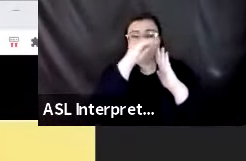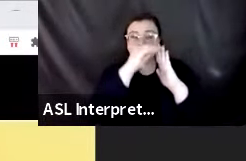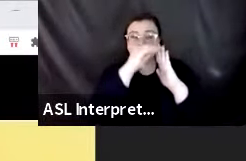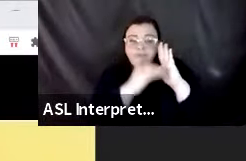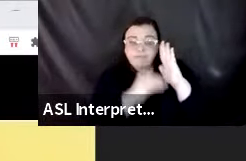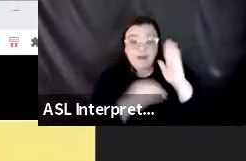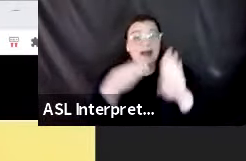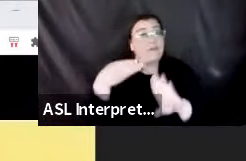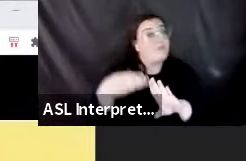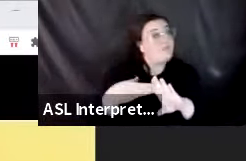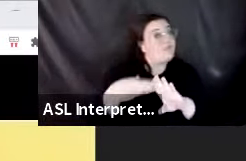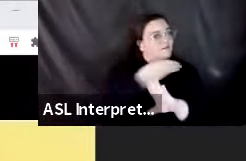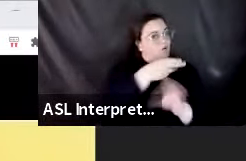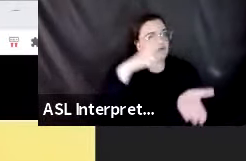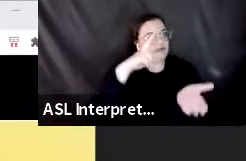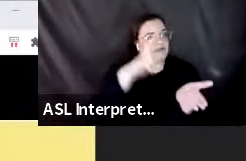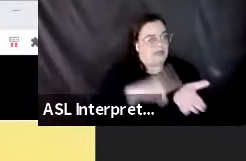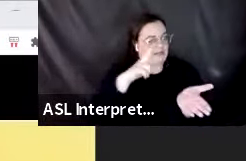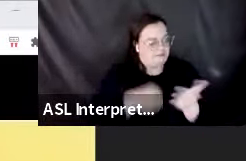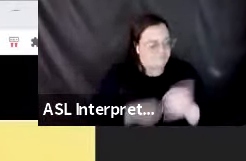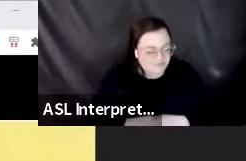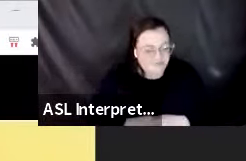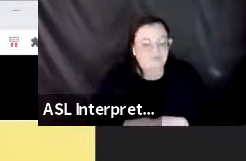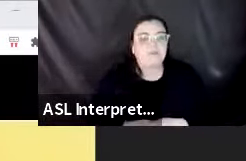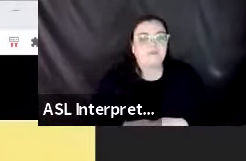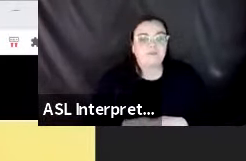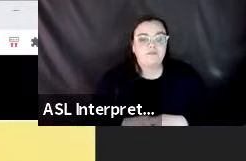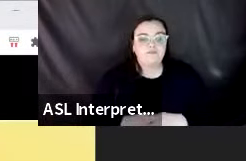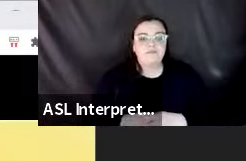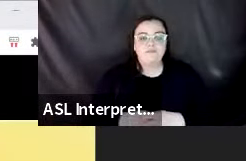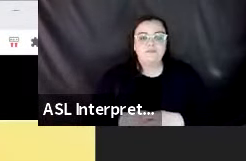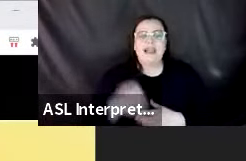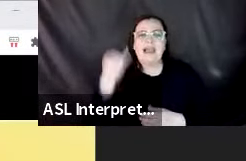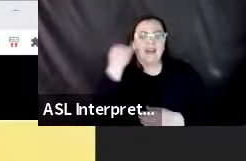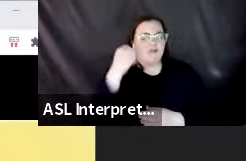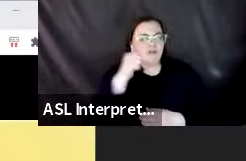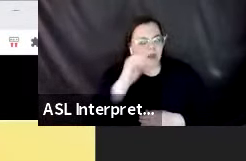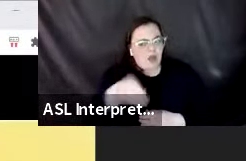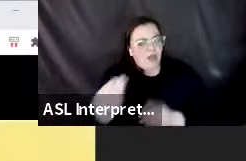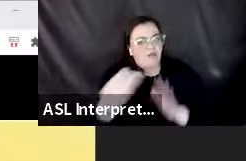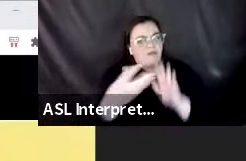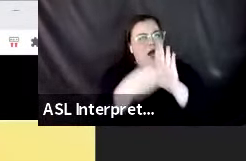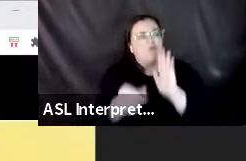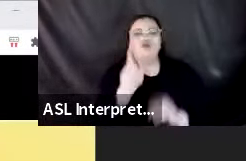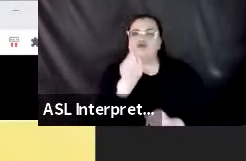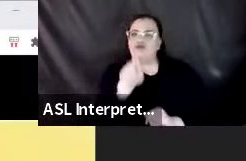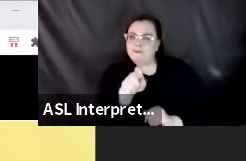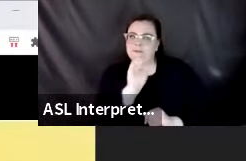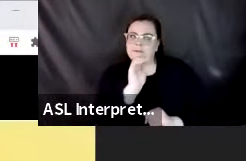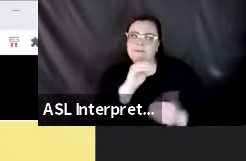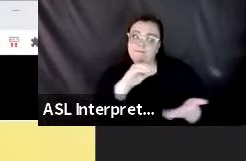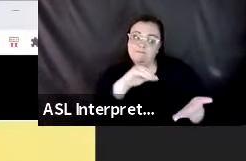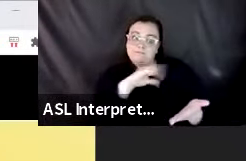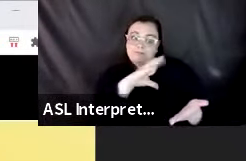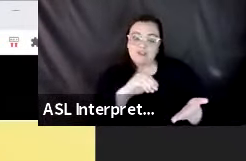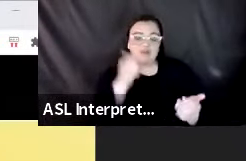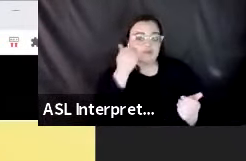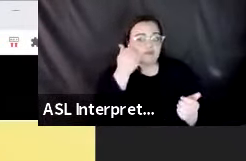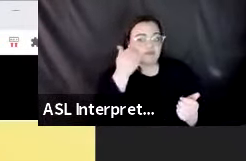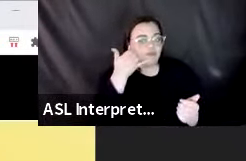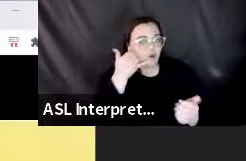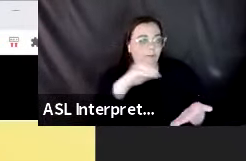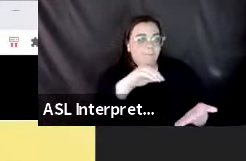before you sign it. And if you are not given a copy of it, you should absolutely take a picture of it so you have that